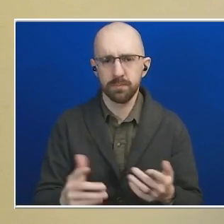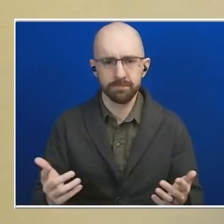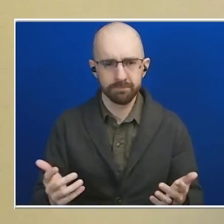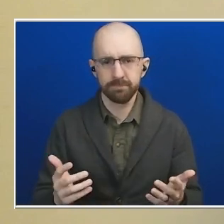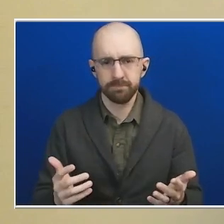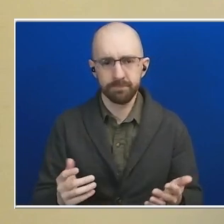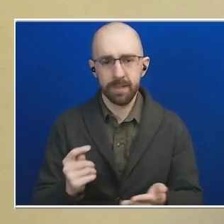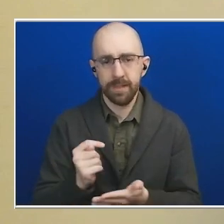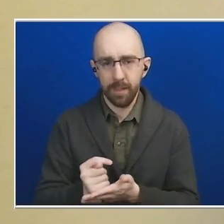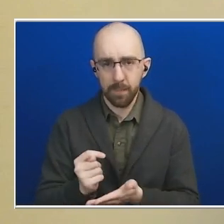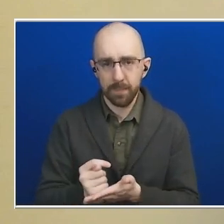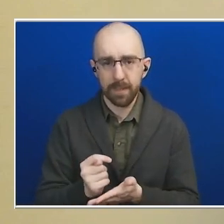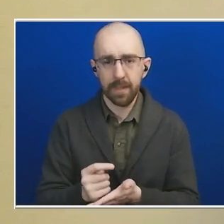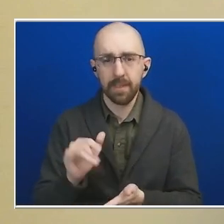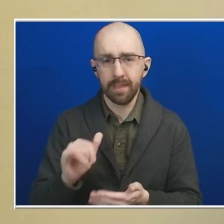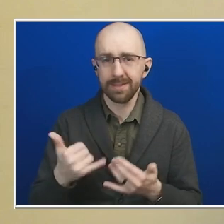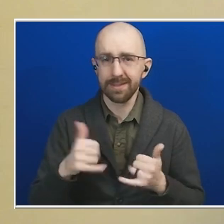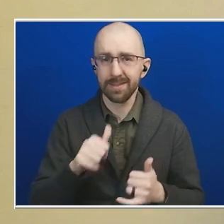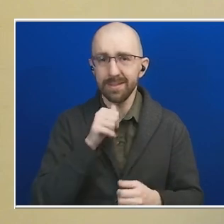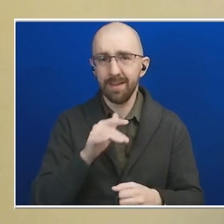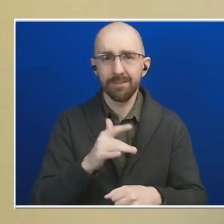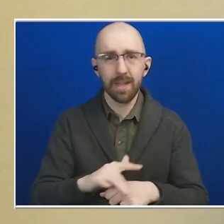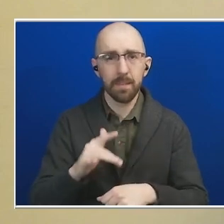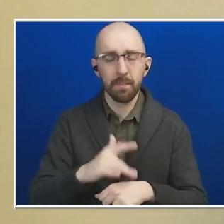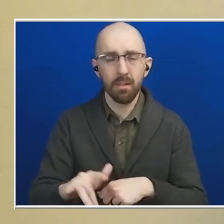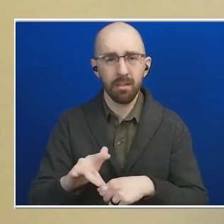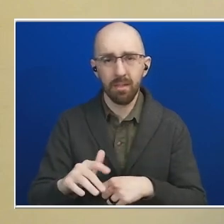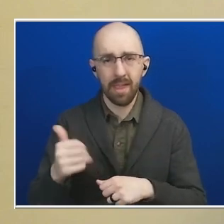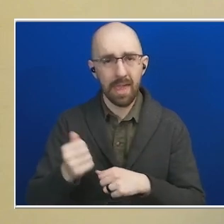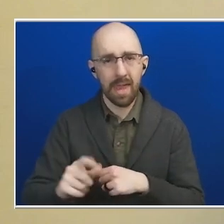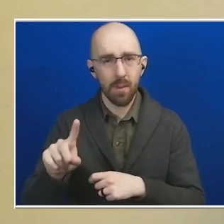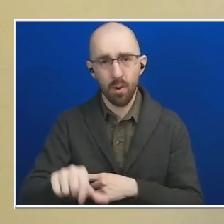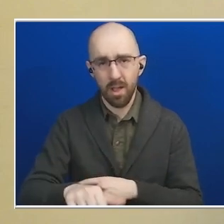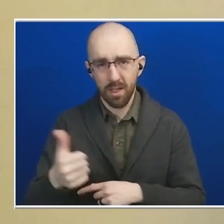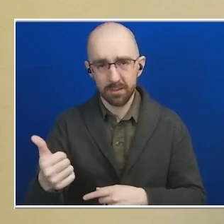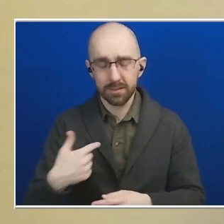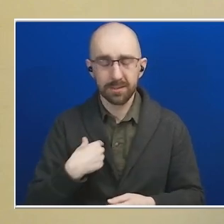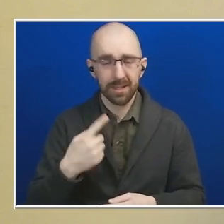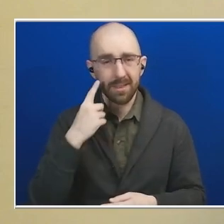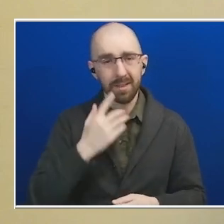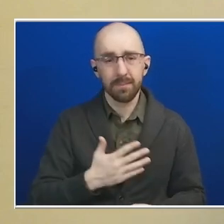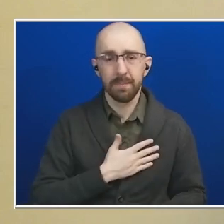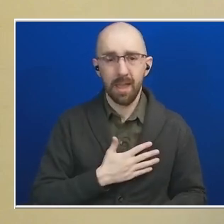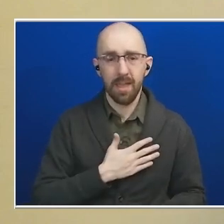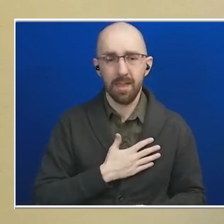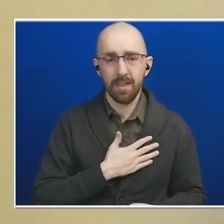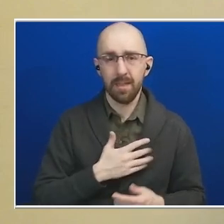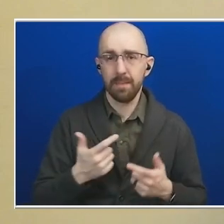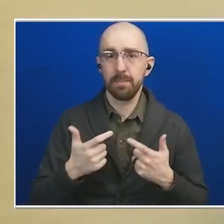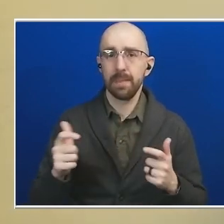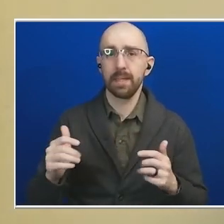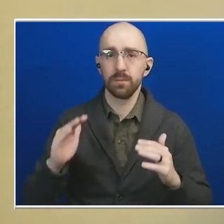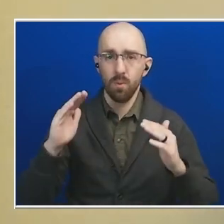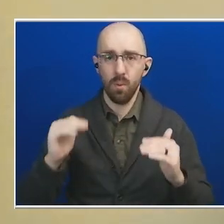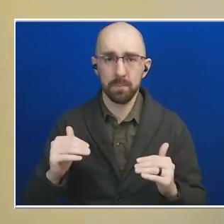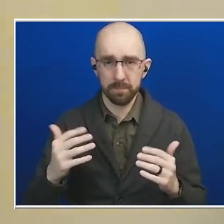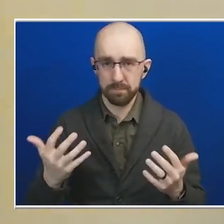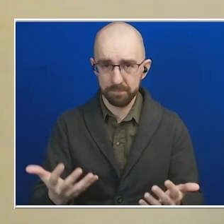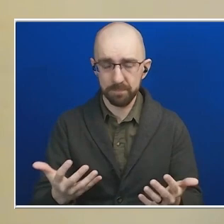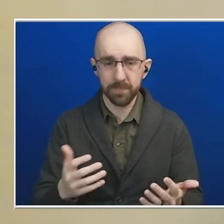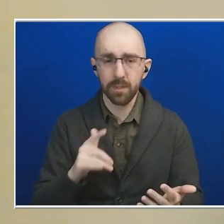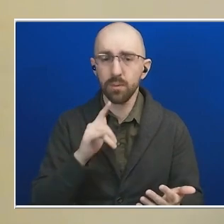therapies that are still not available anywhere else. I think my biggest hope is